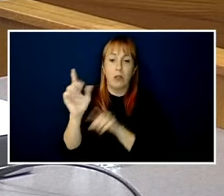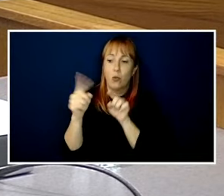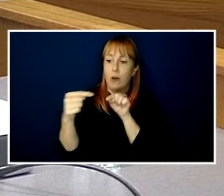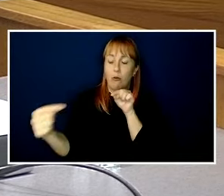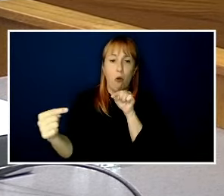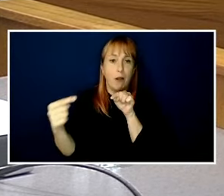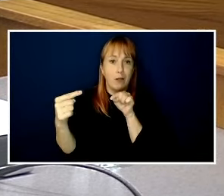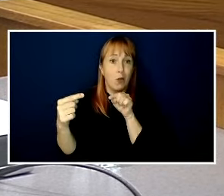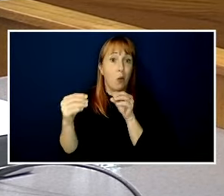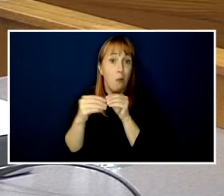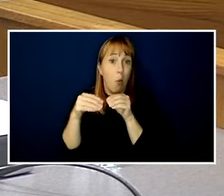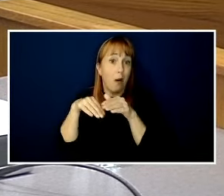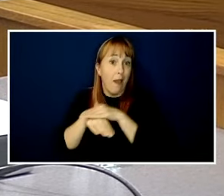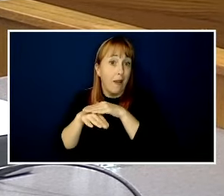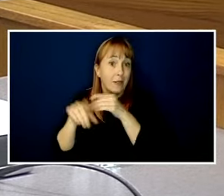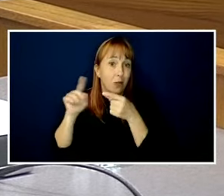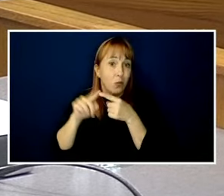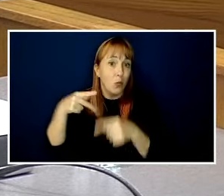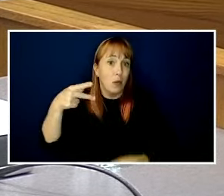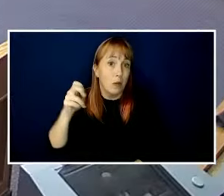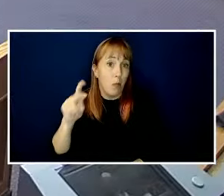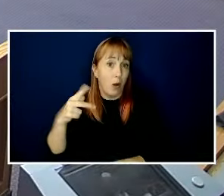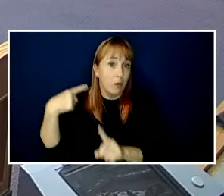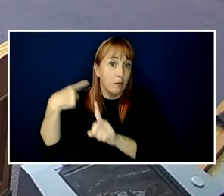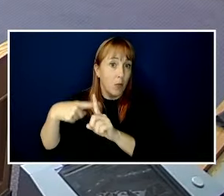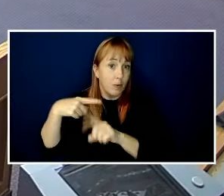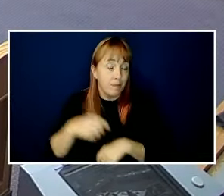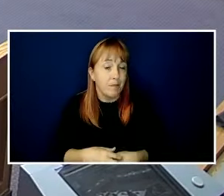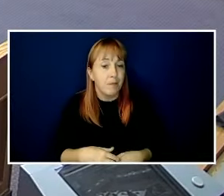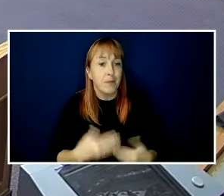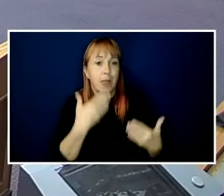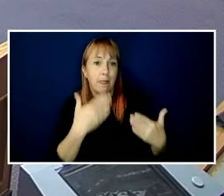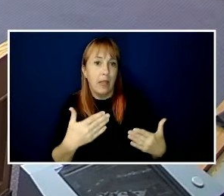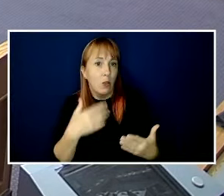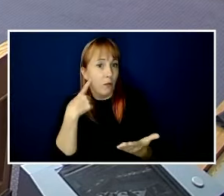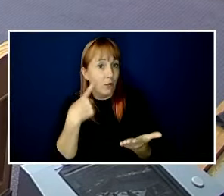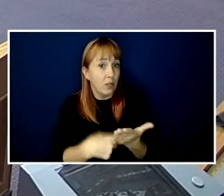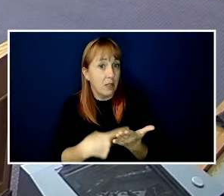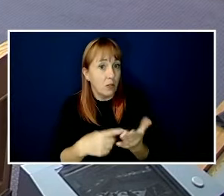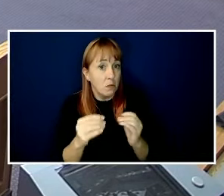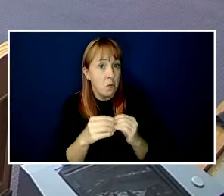increase park access as well. Thank you, Councillor. Further discussion?